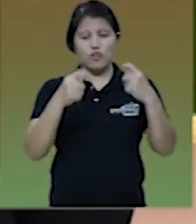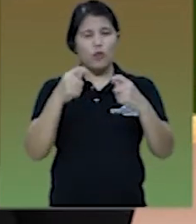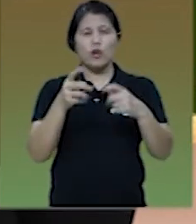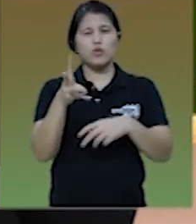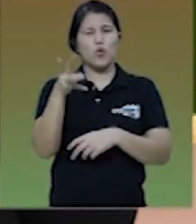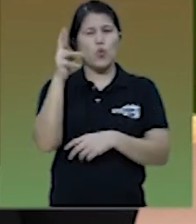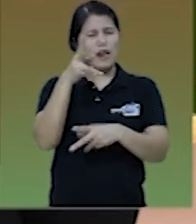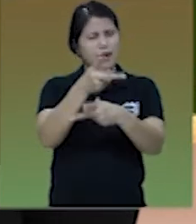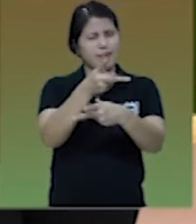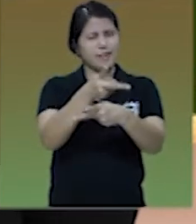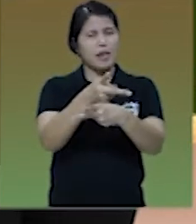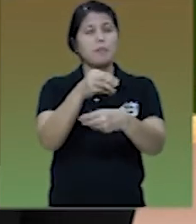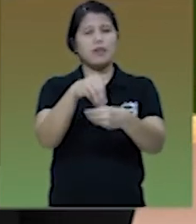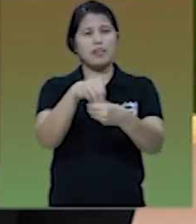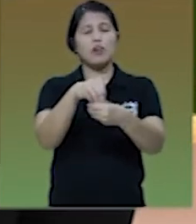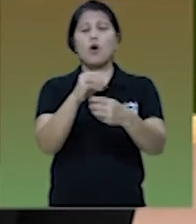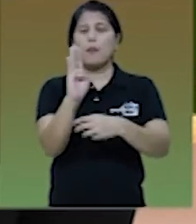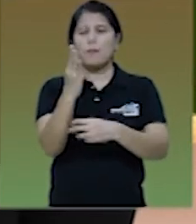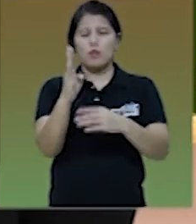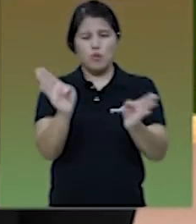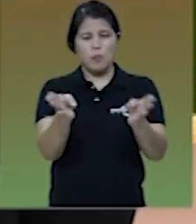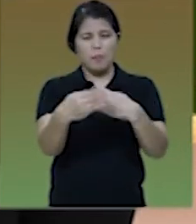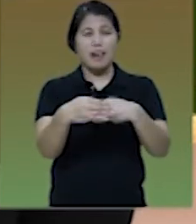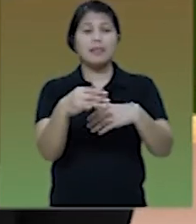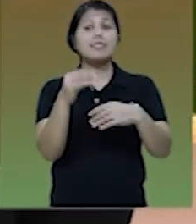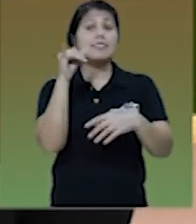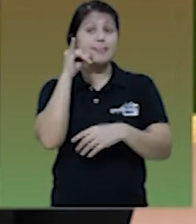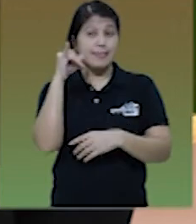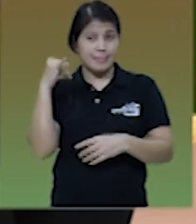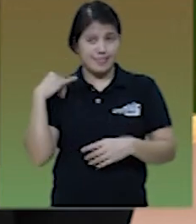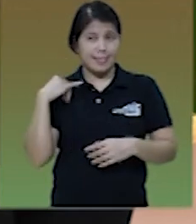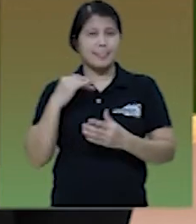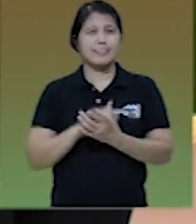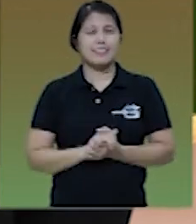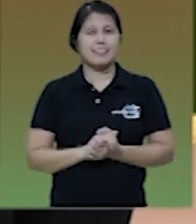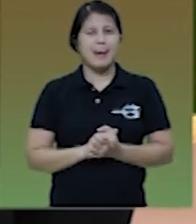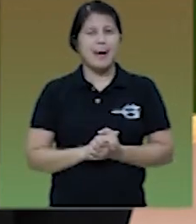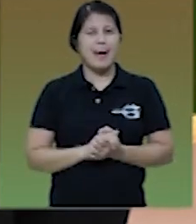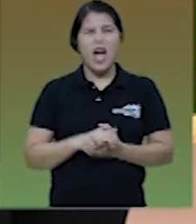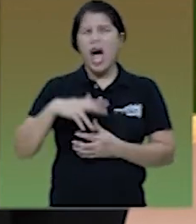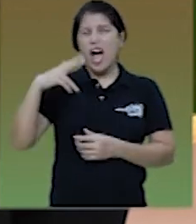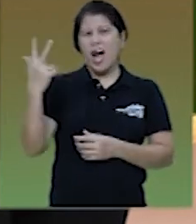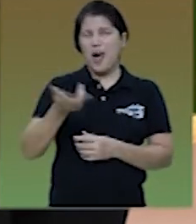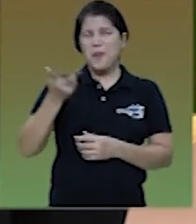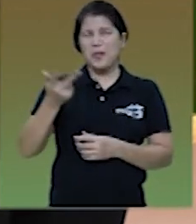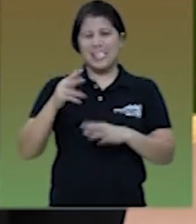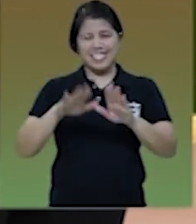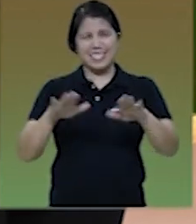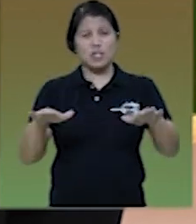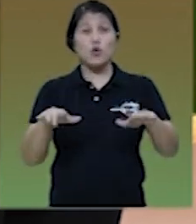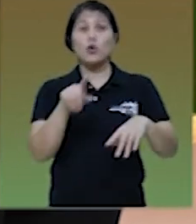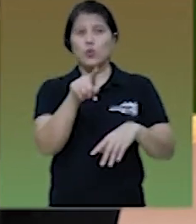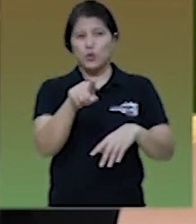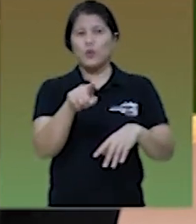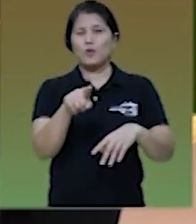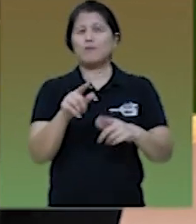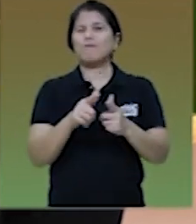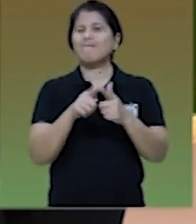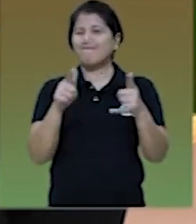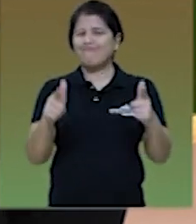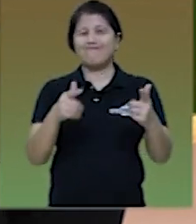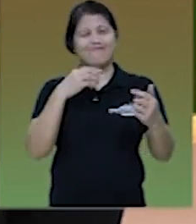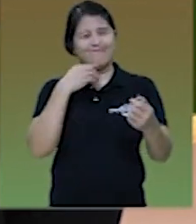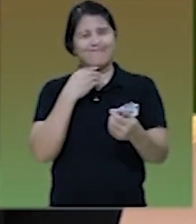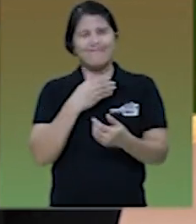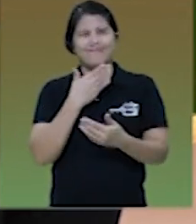My toys were kept in a blue box yesterday. Amazing, kids! You did a great